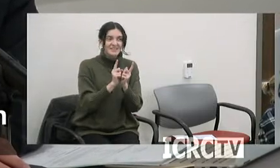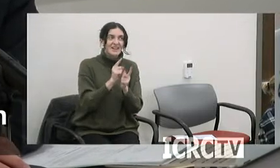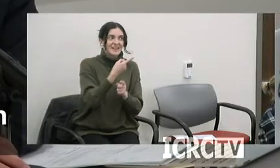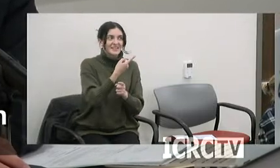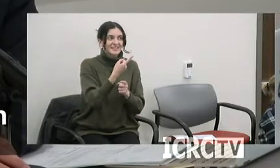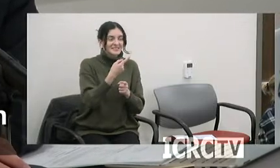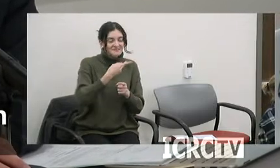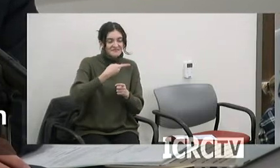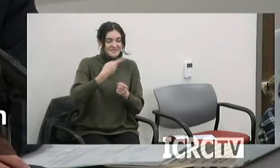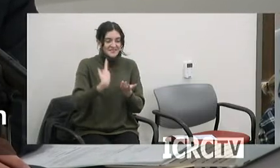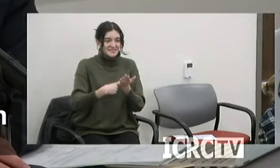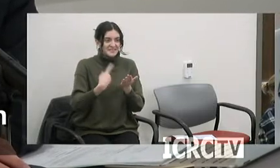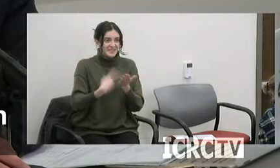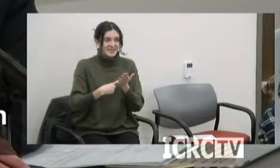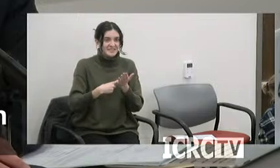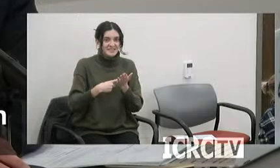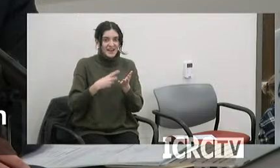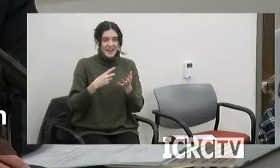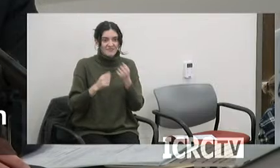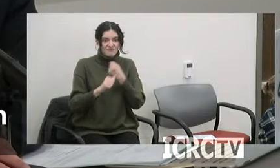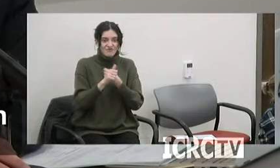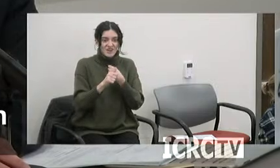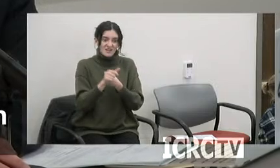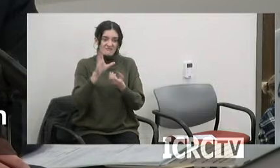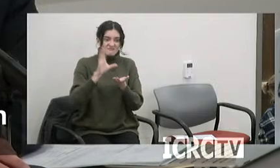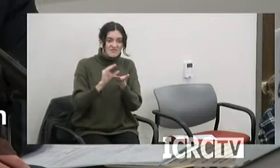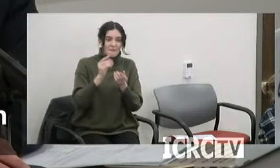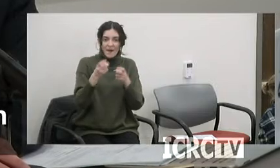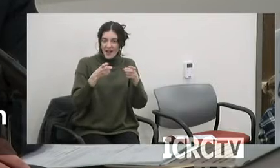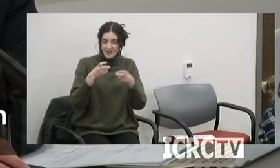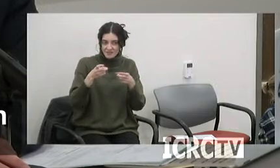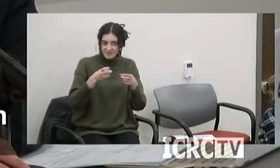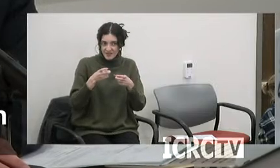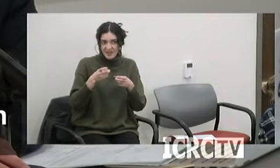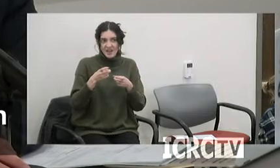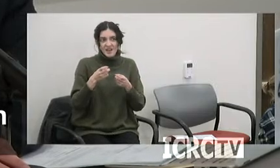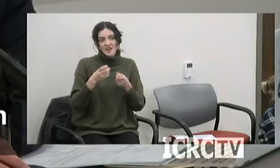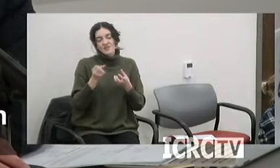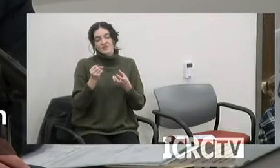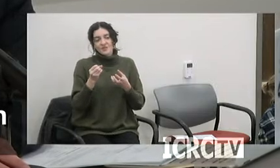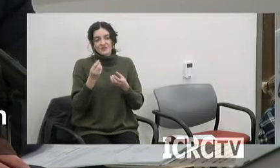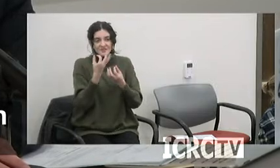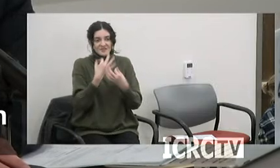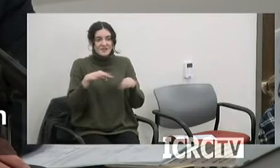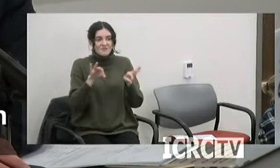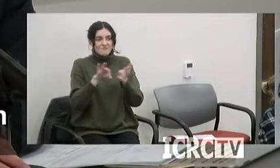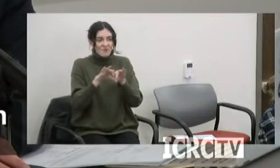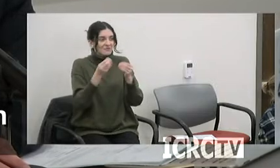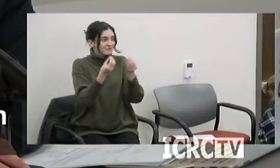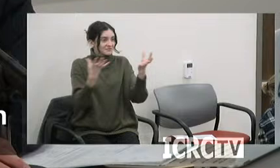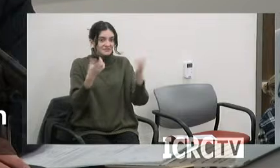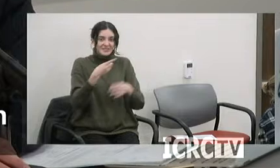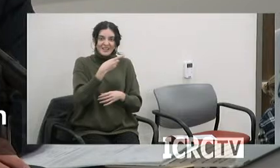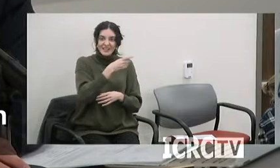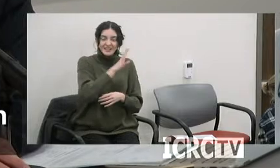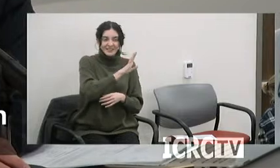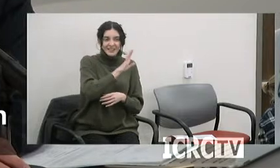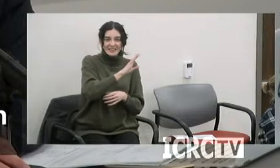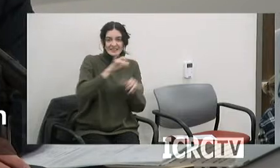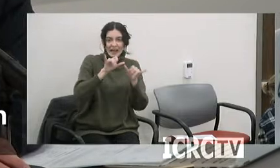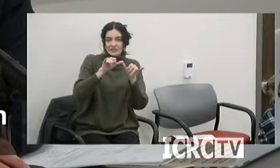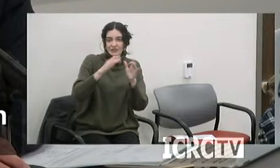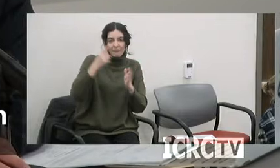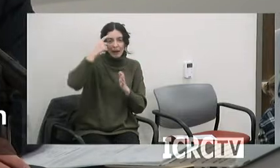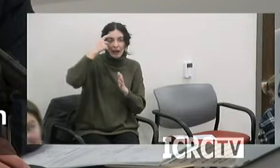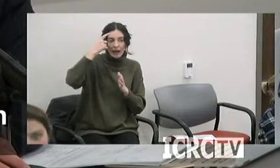that your engineering mind as an engineer never stops and has never stopped. And you've put that training to good use here, helping